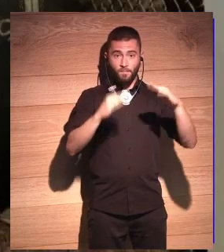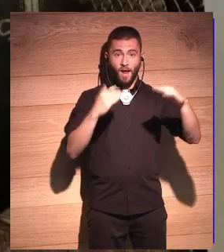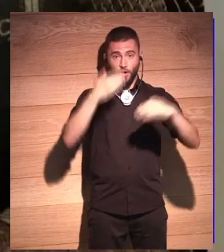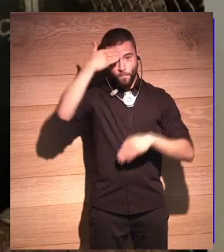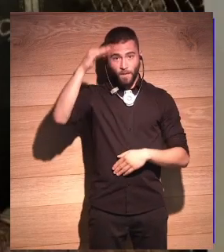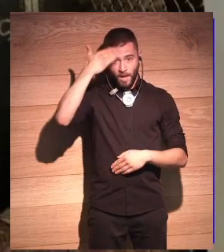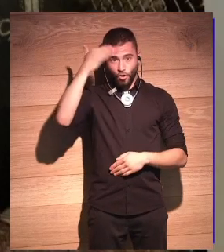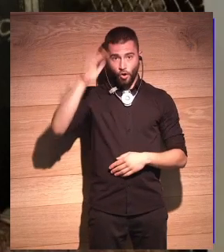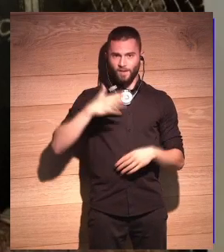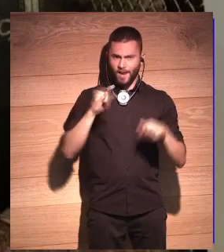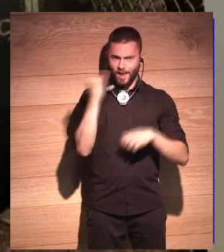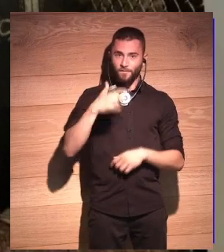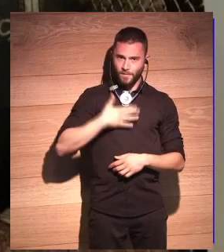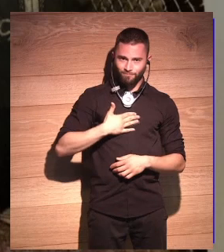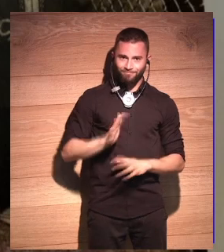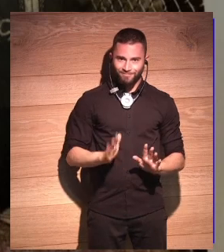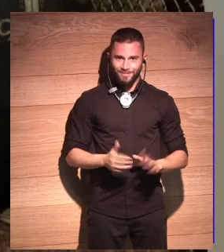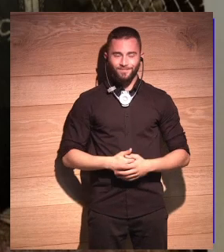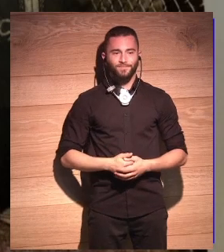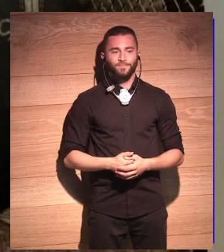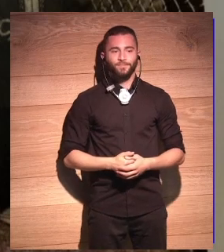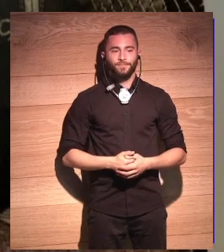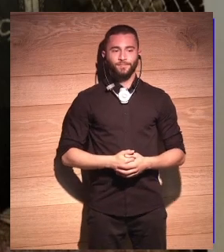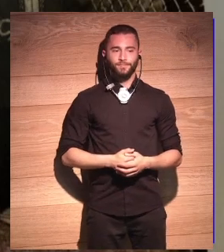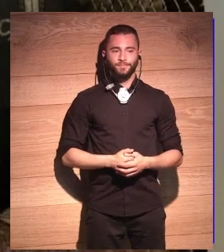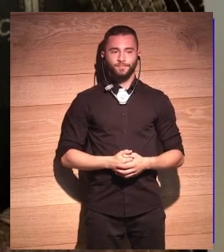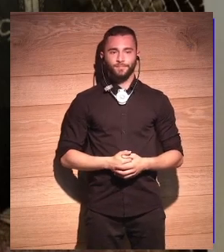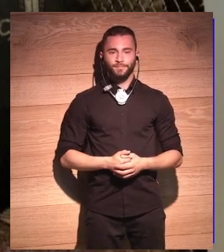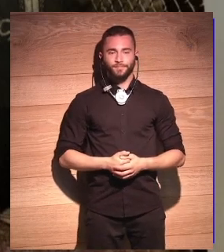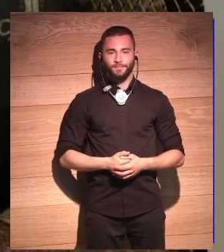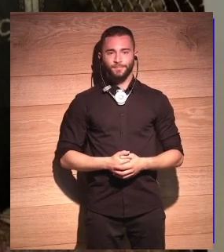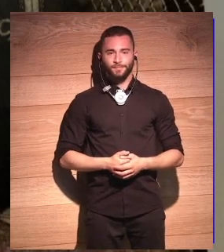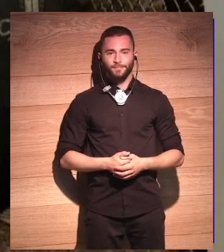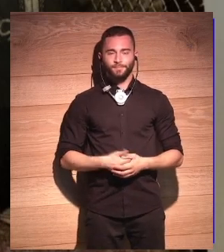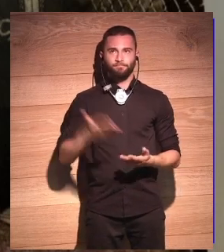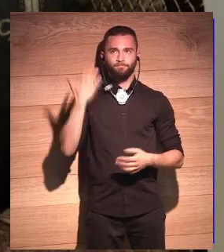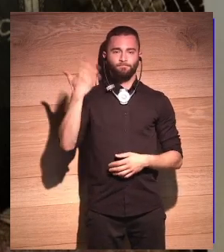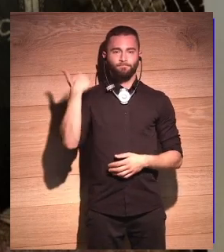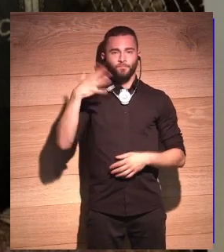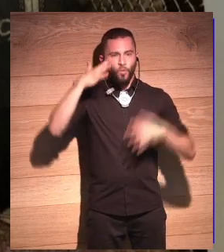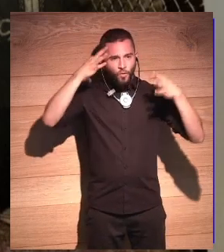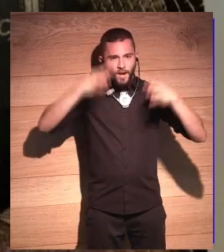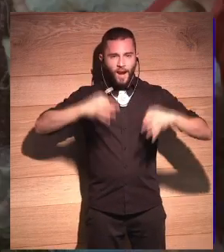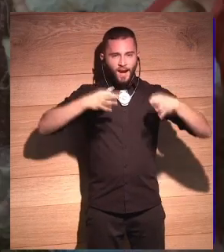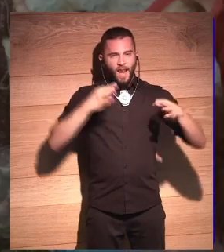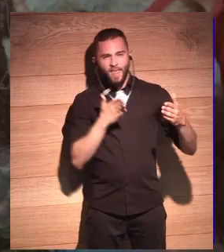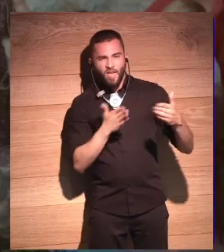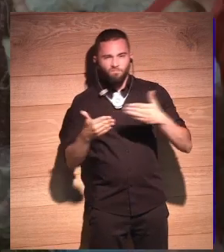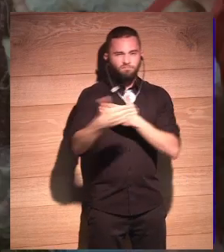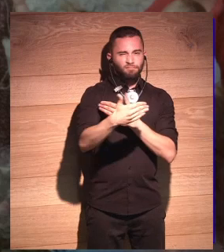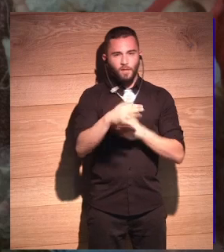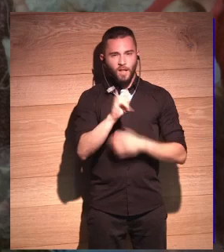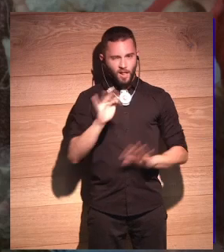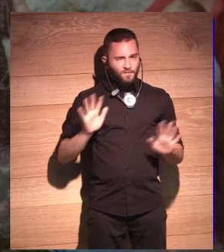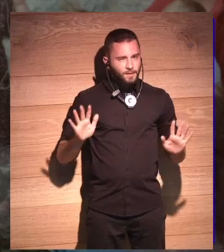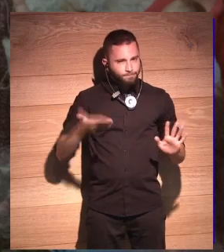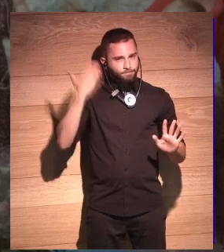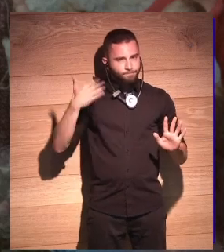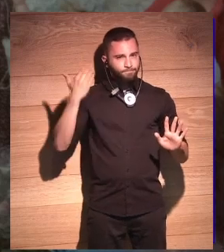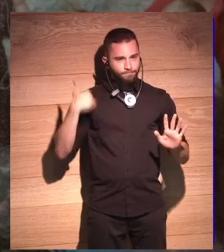We had, shall we say, an alternative reality. This was